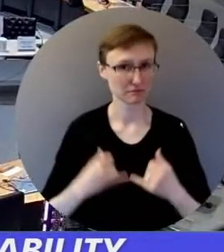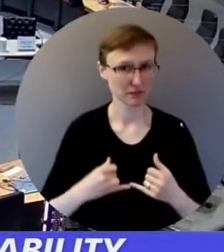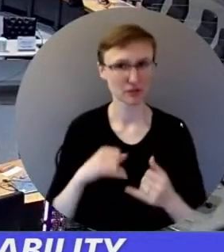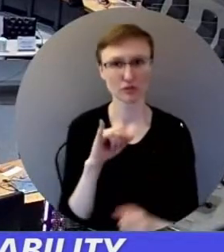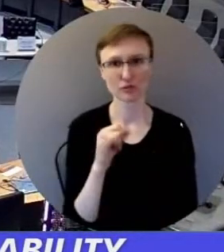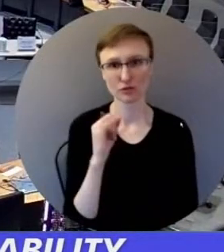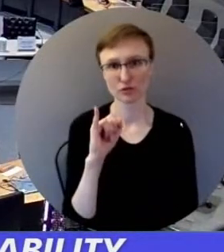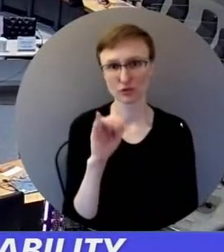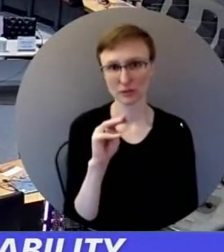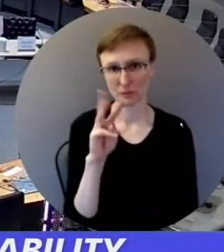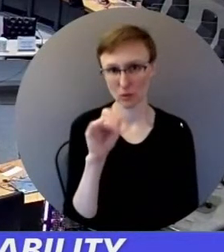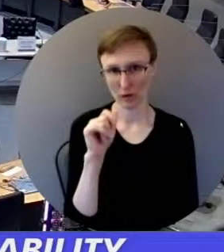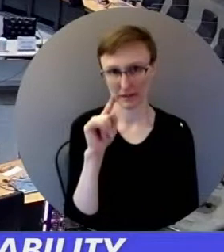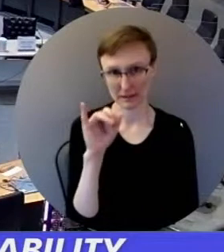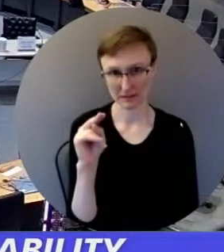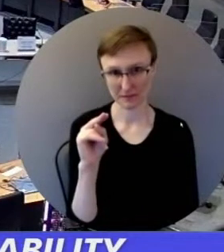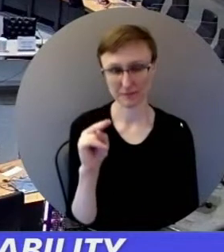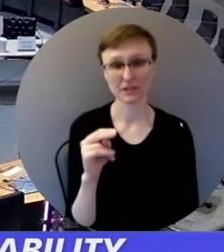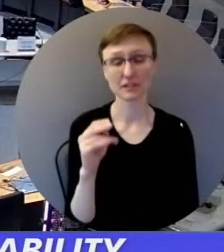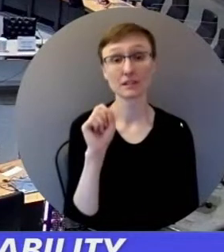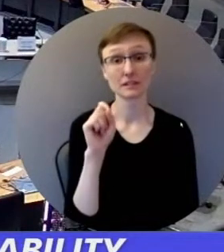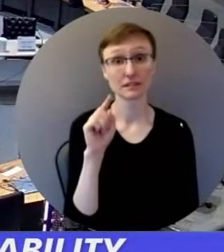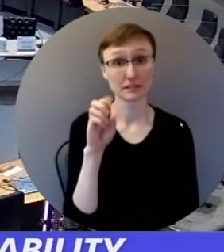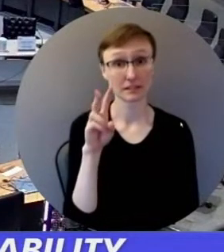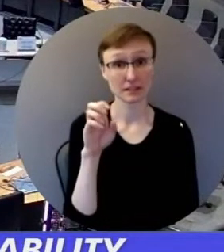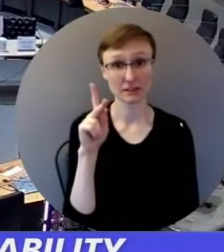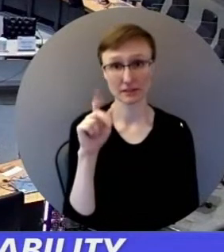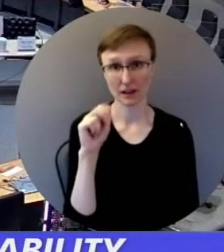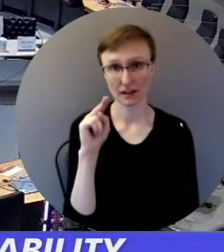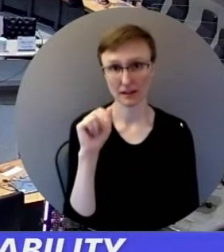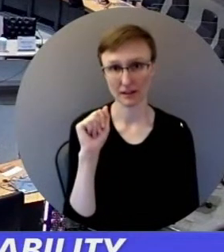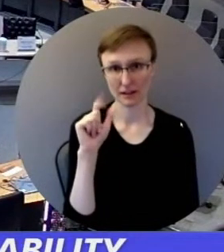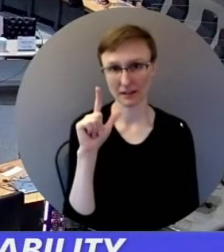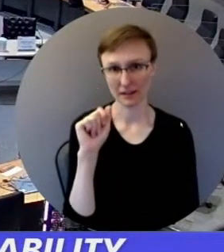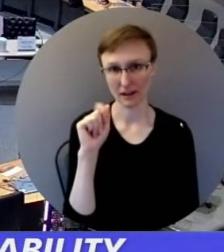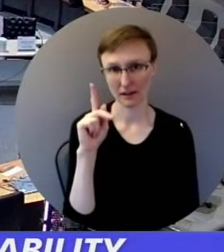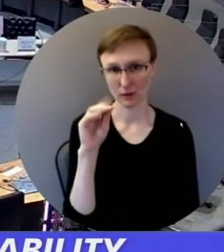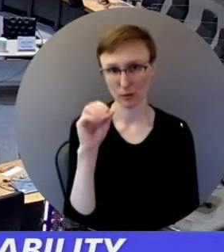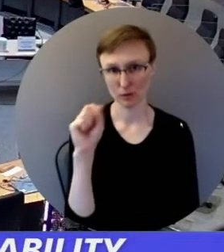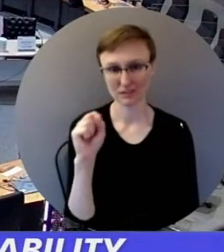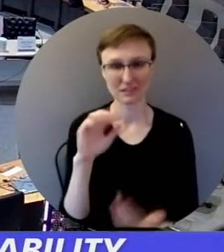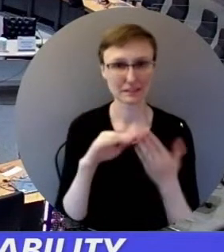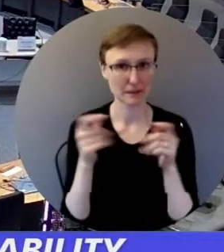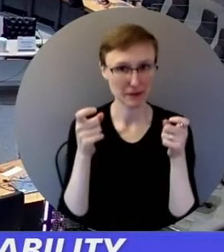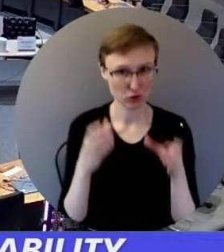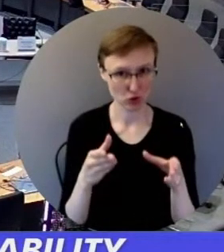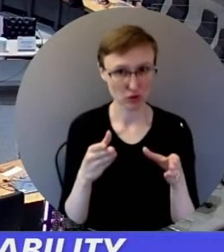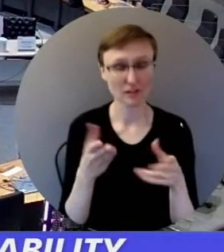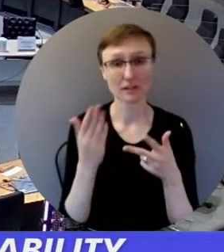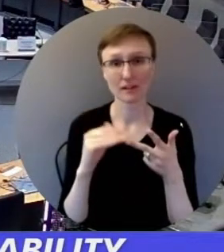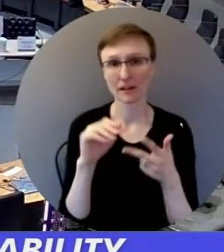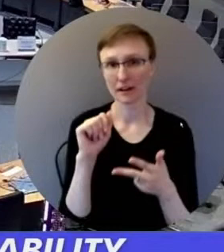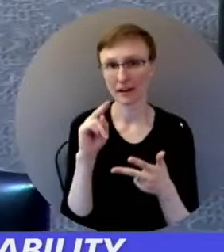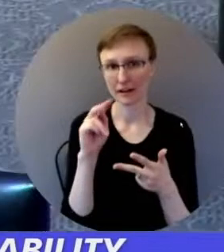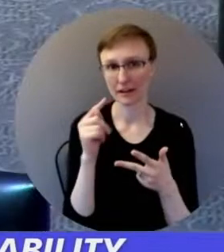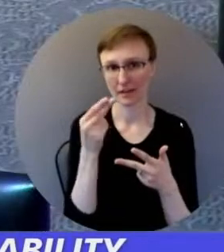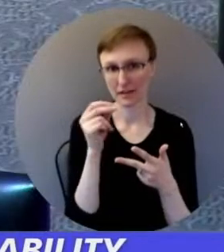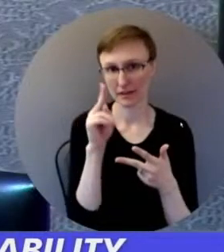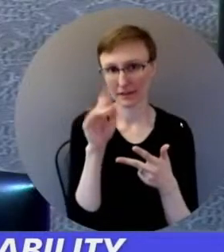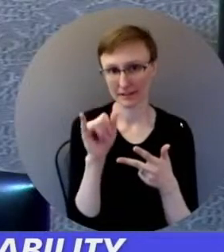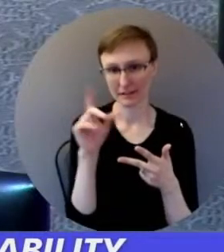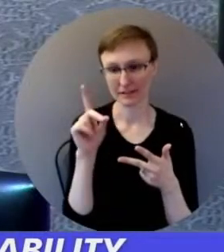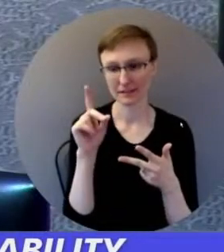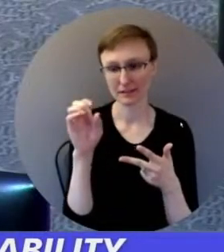Steve Kanalakos, City Manager, Directeur Municipal, and Anthony DeMonte, General Manager of Emergency and